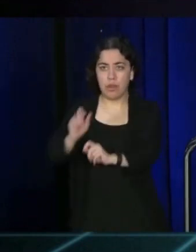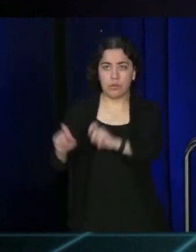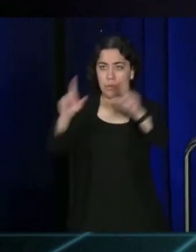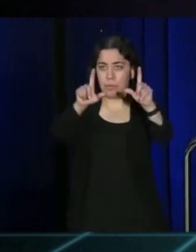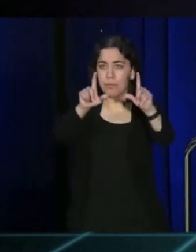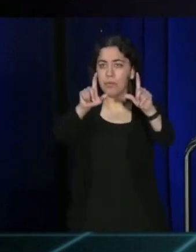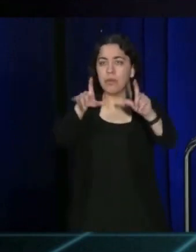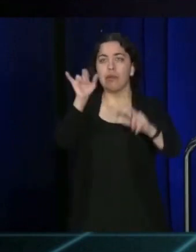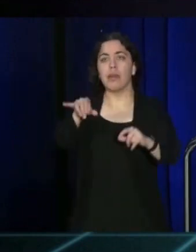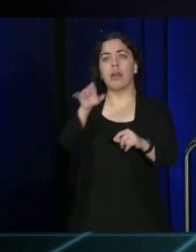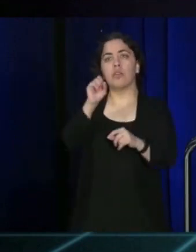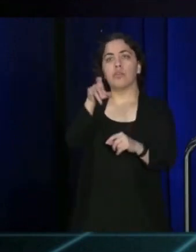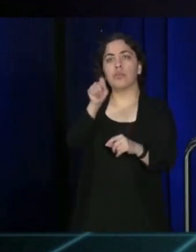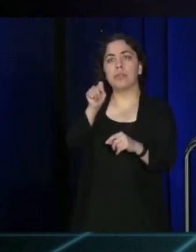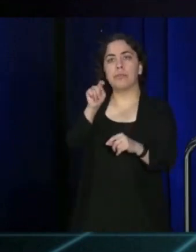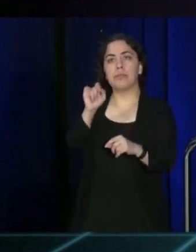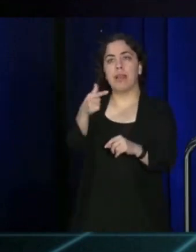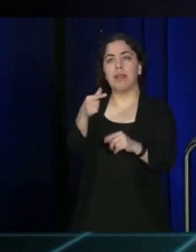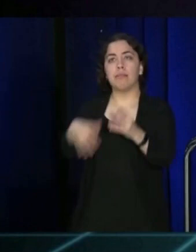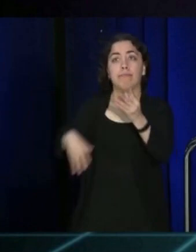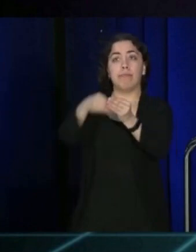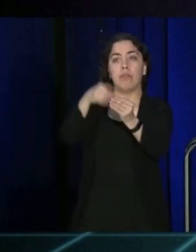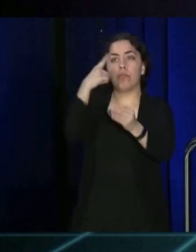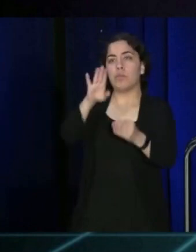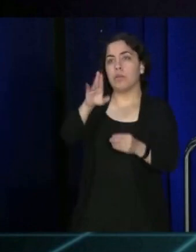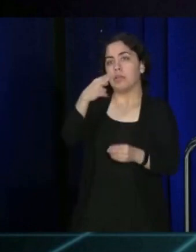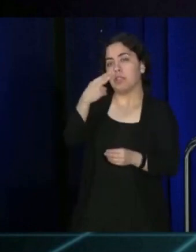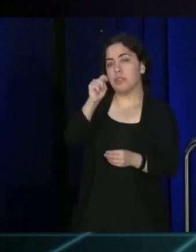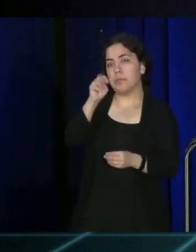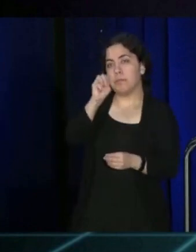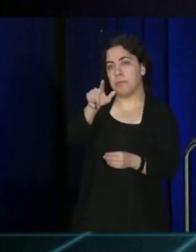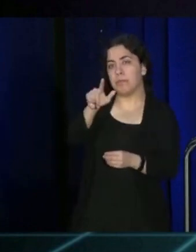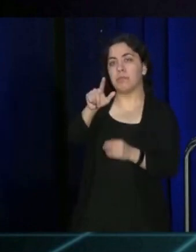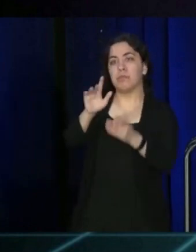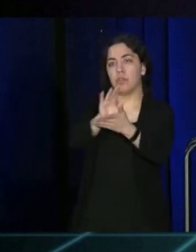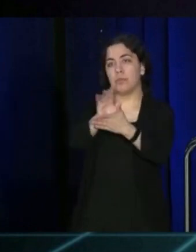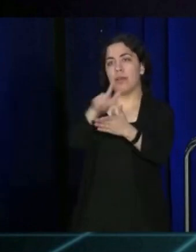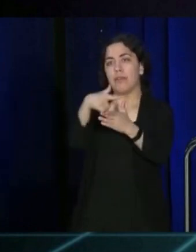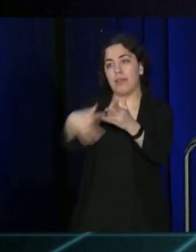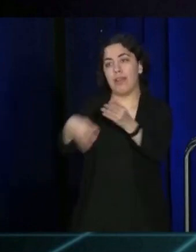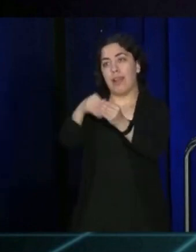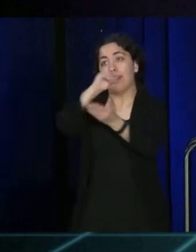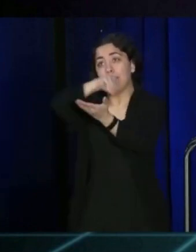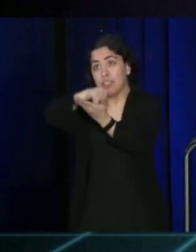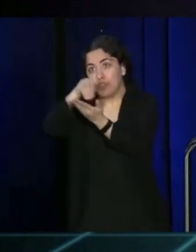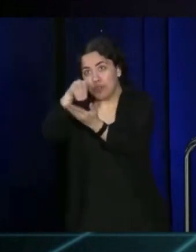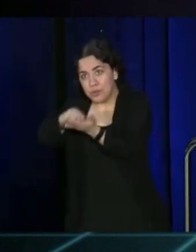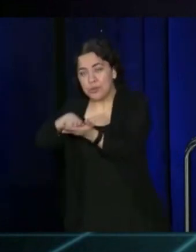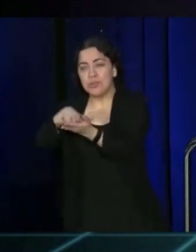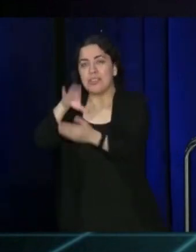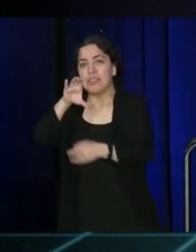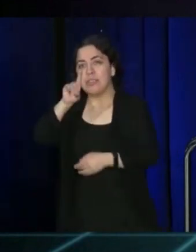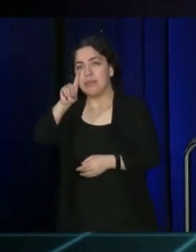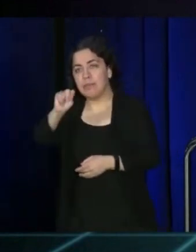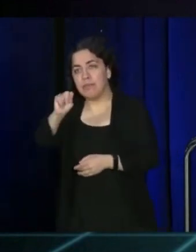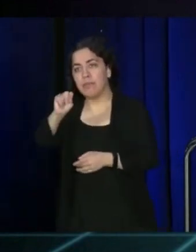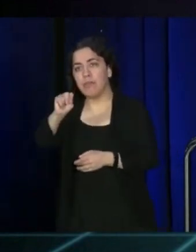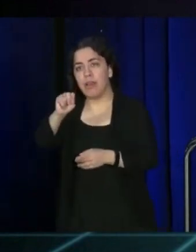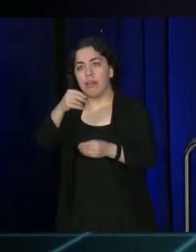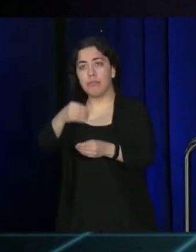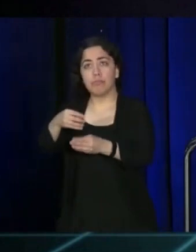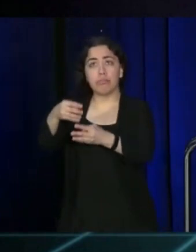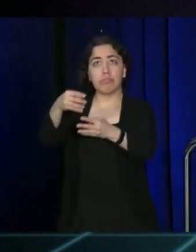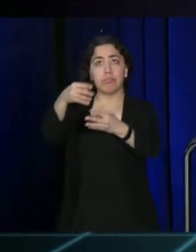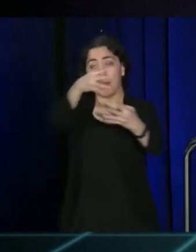at the top of your HTML document. And they could put that on the CDN, that would static generate, whatever, and that would work. So I